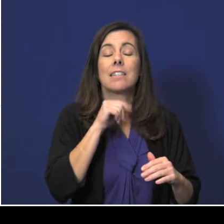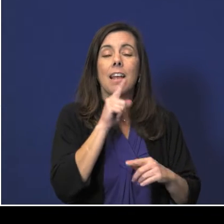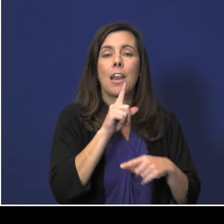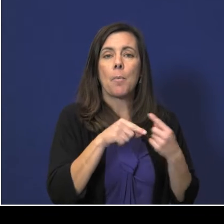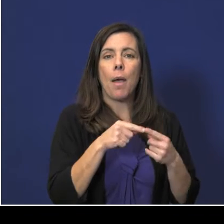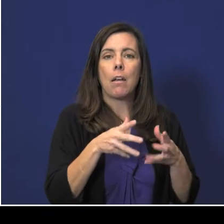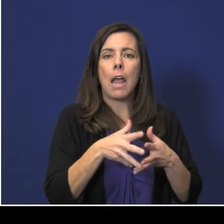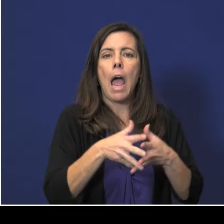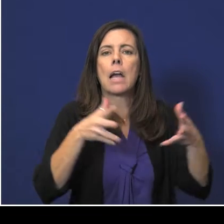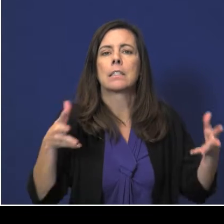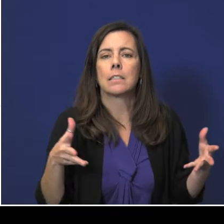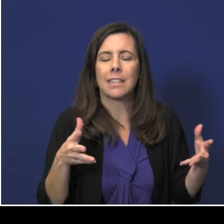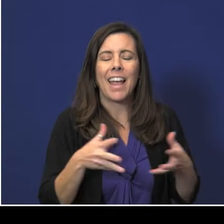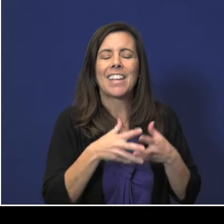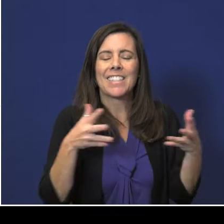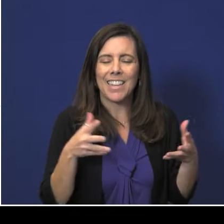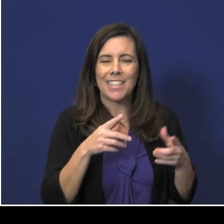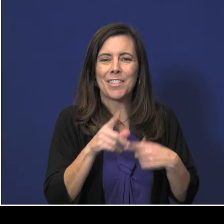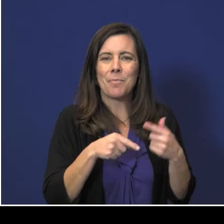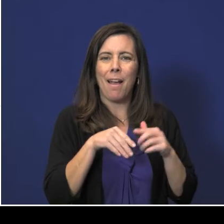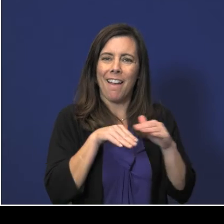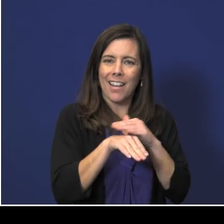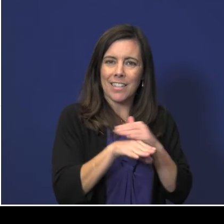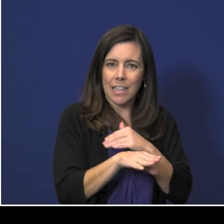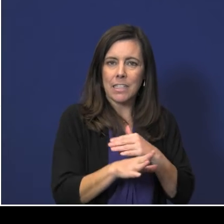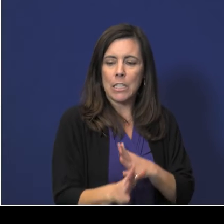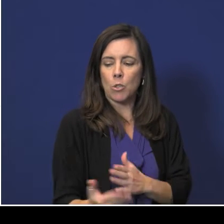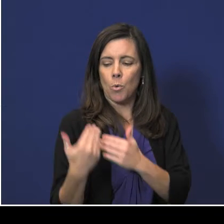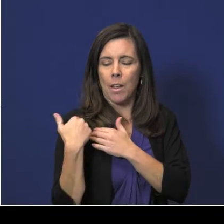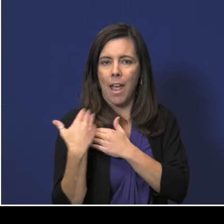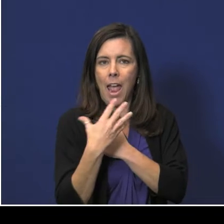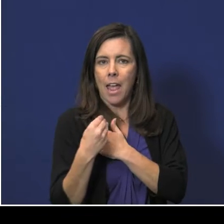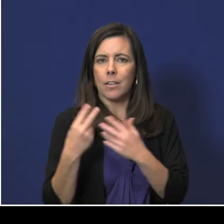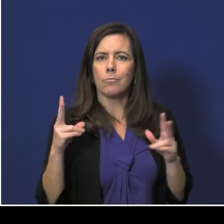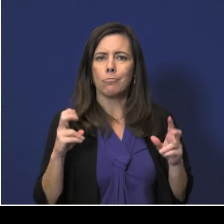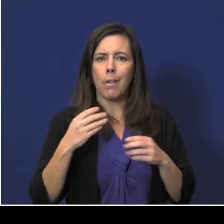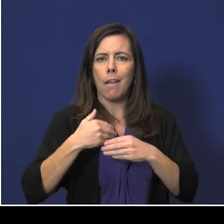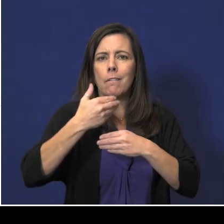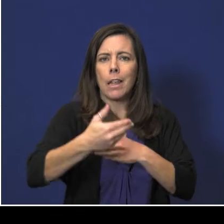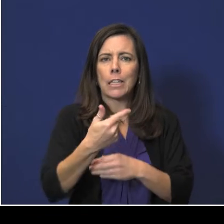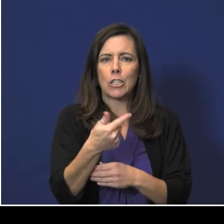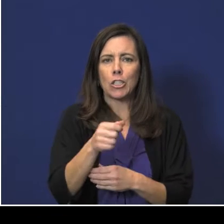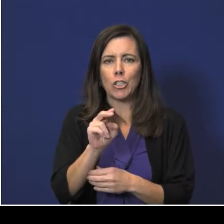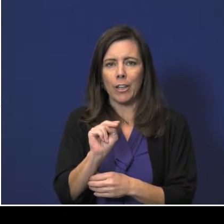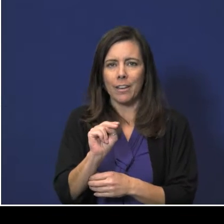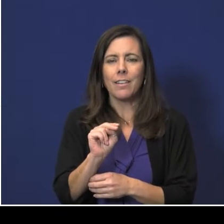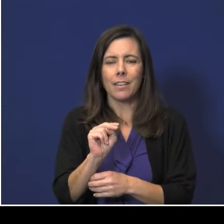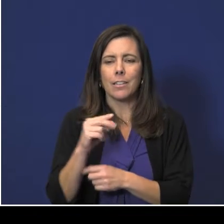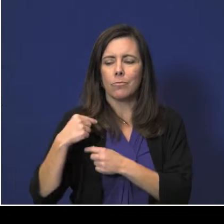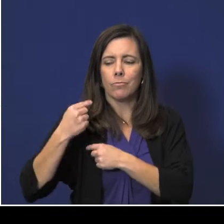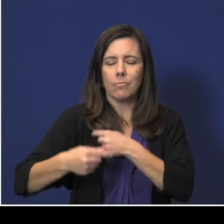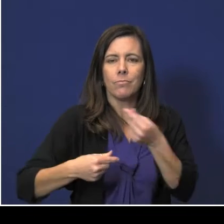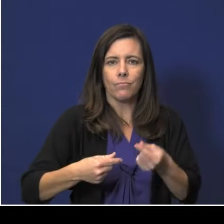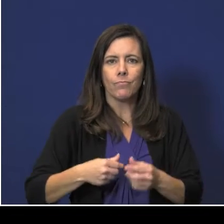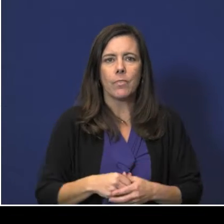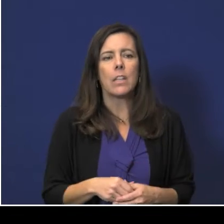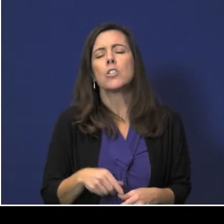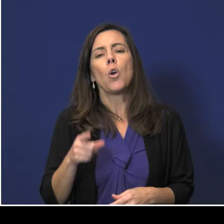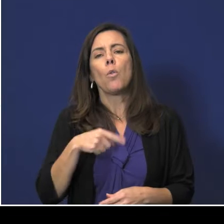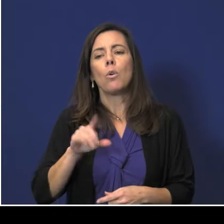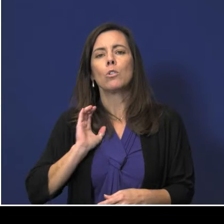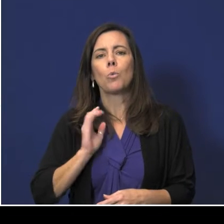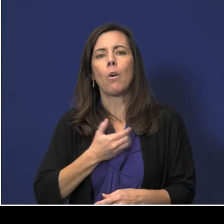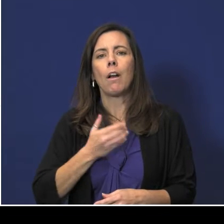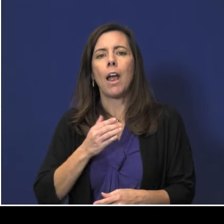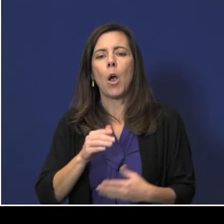access. It's responsible and it's next gen. So these, again, are just guiding principles we continue to refer back to throughout the entire